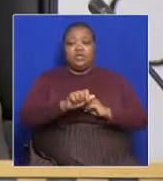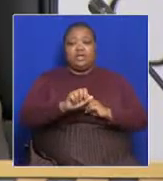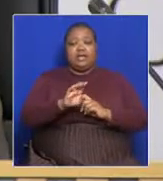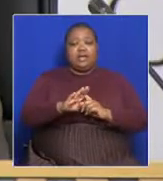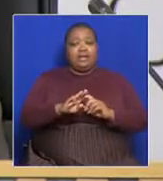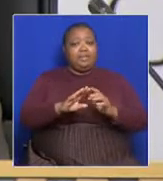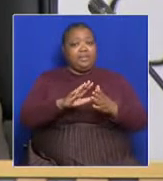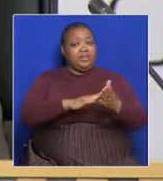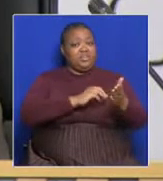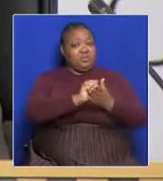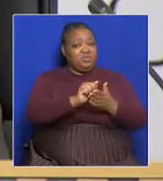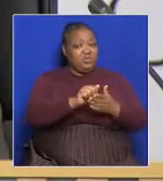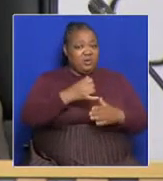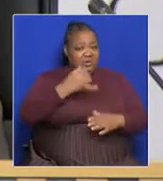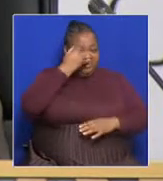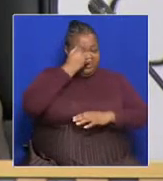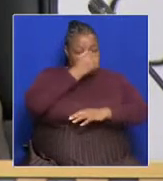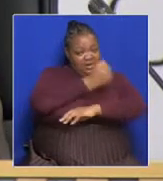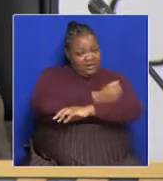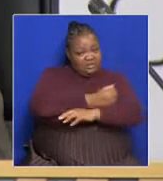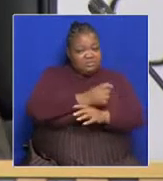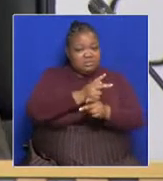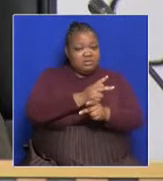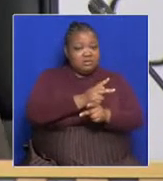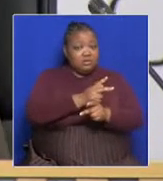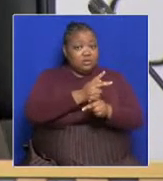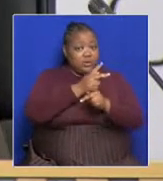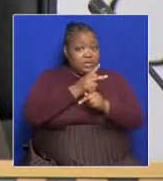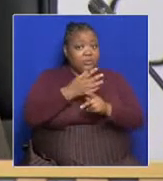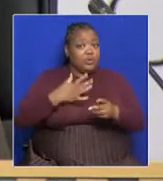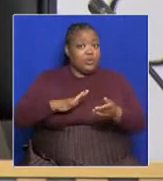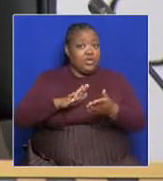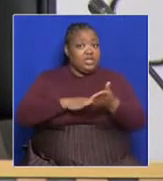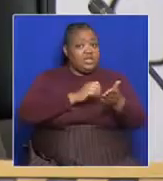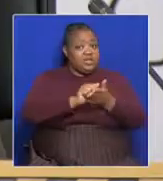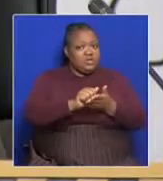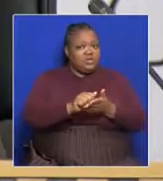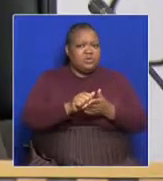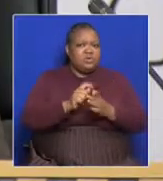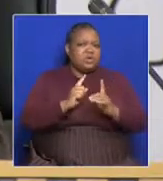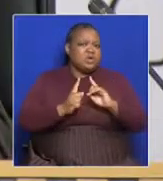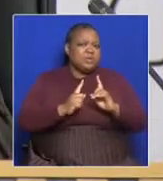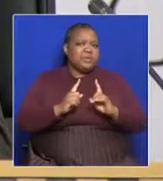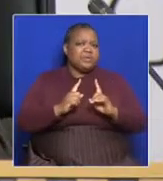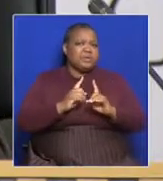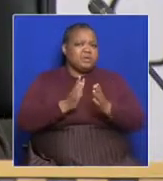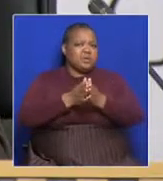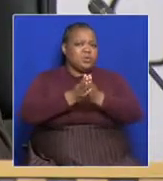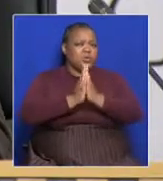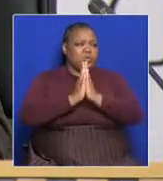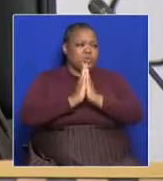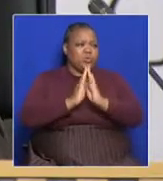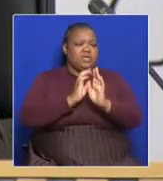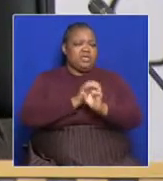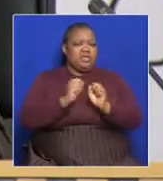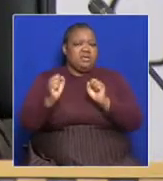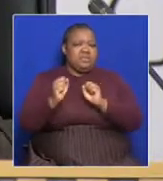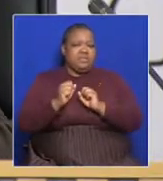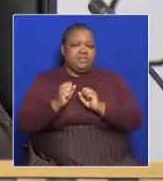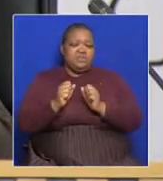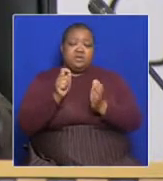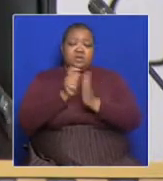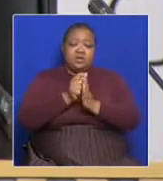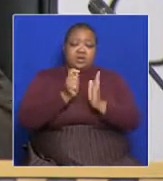have drugs that you are keeping and you want them to be destroyed? There's never been that request to the lab. I didn't do it in writing, but I did communicate